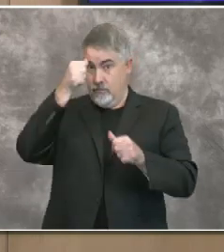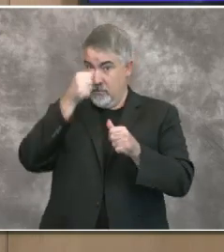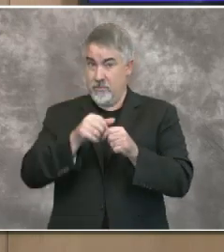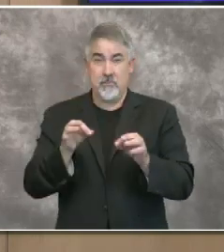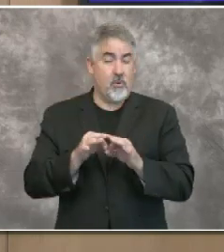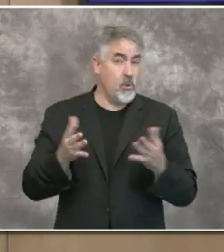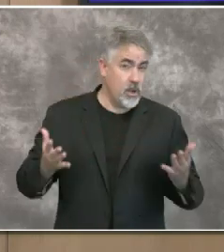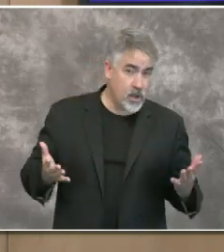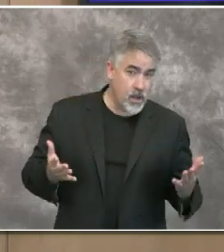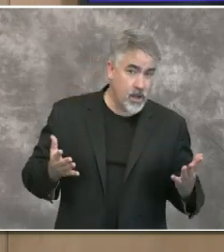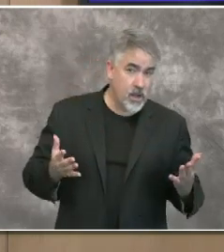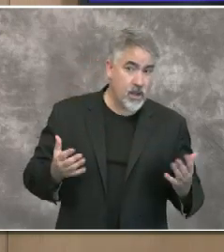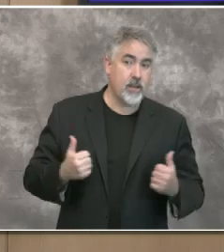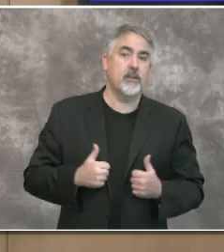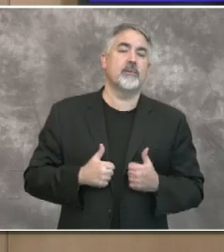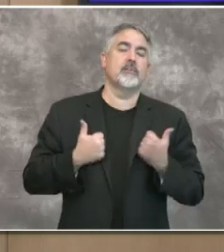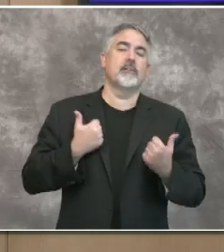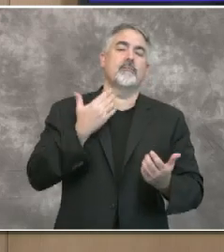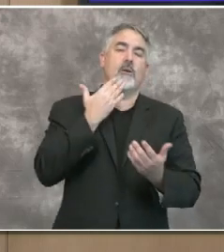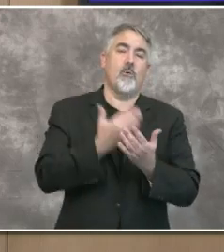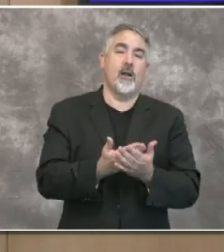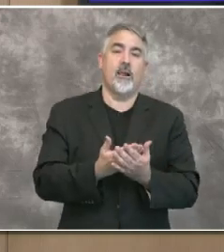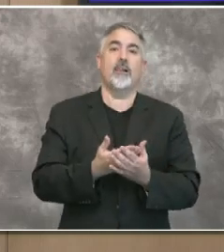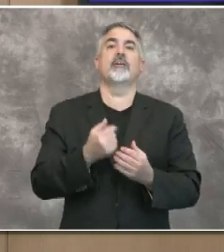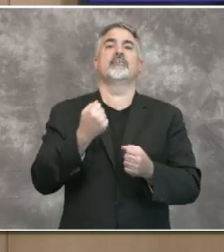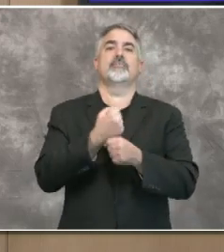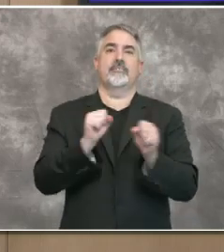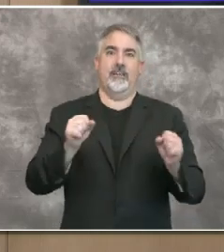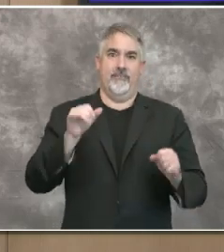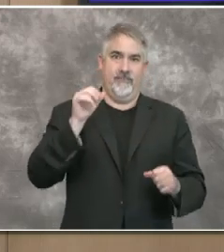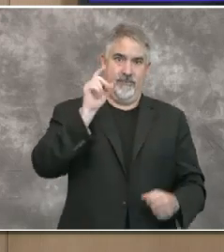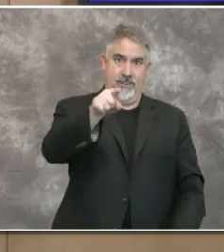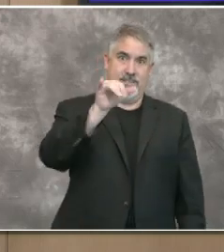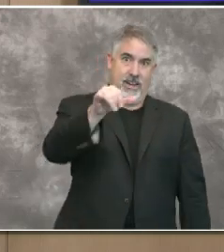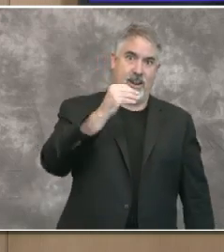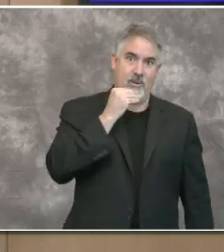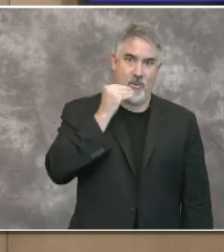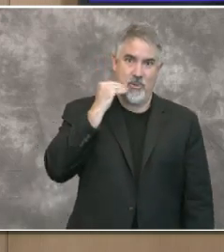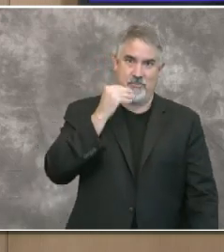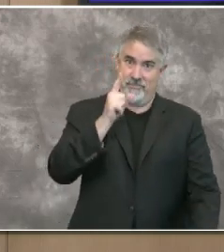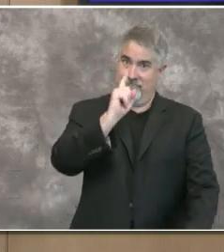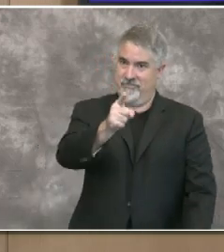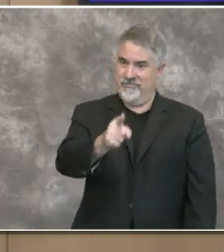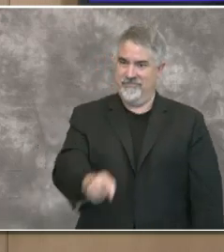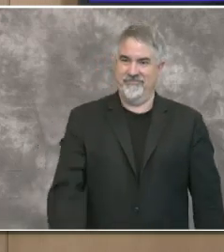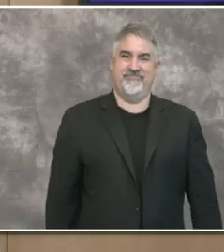live well, and to stay well, stay at home. Thank you.